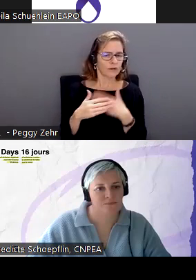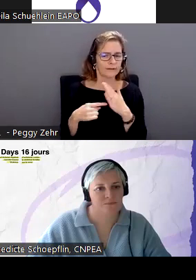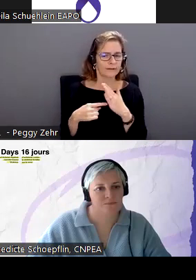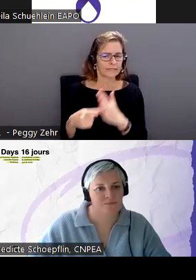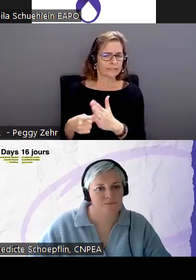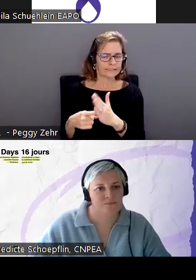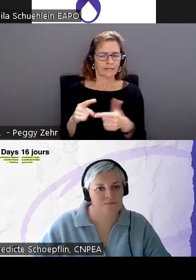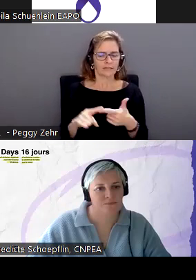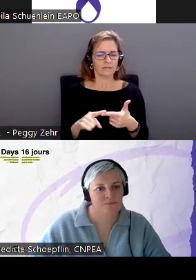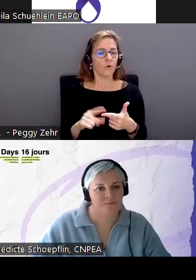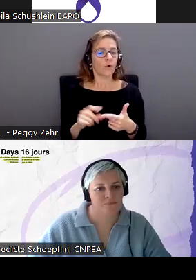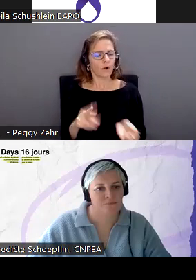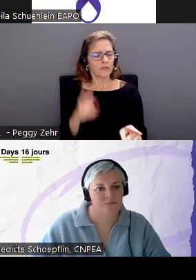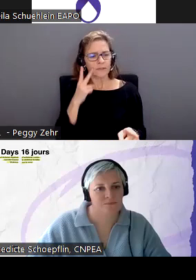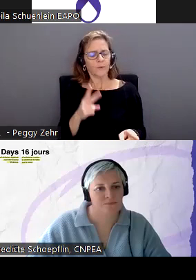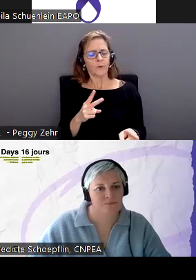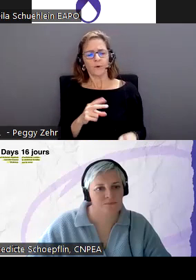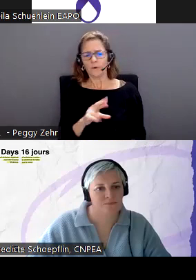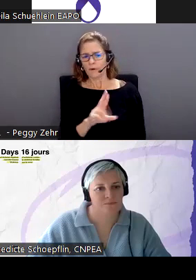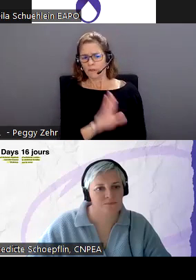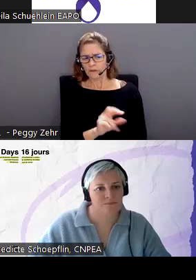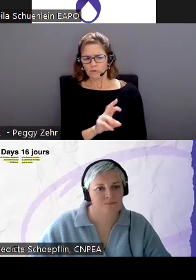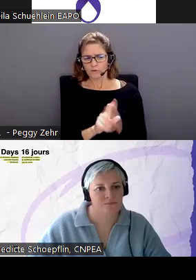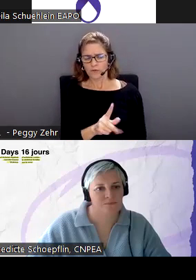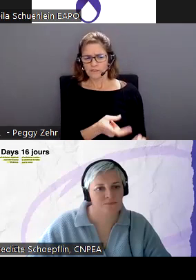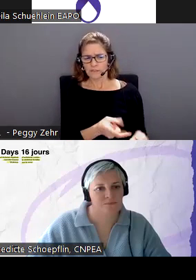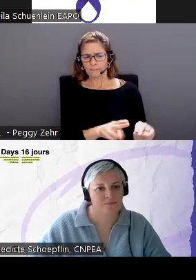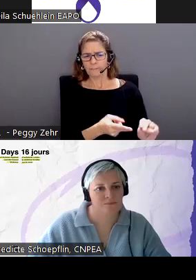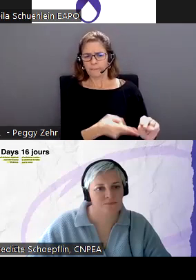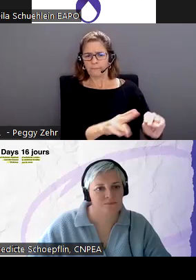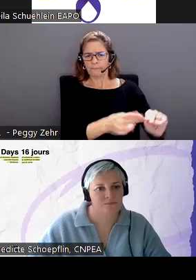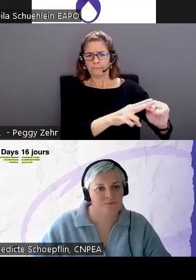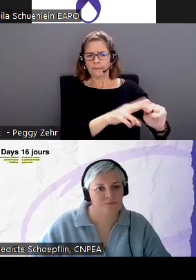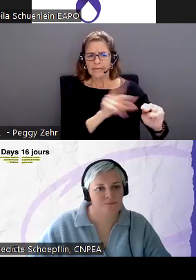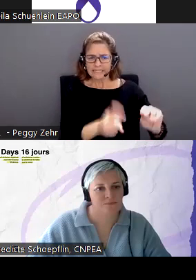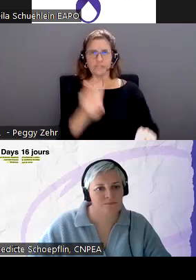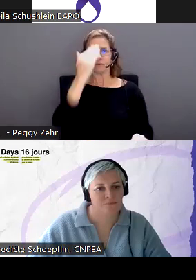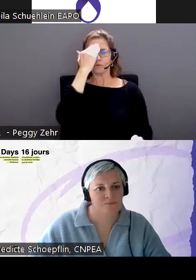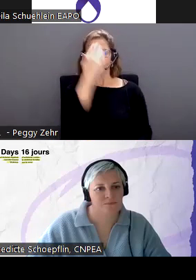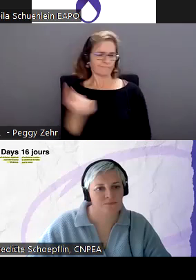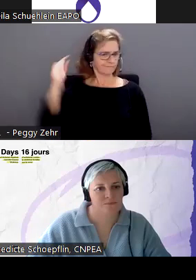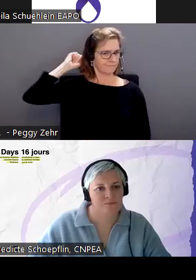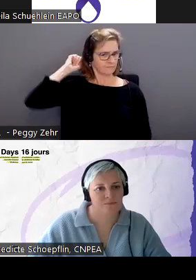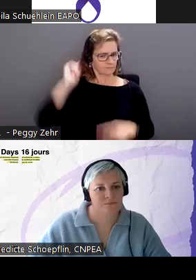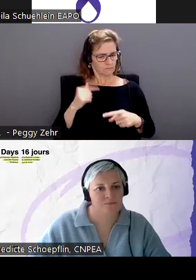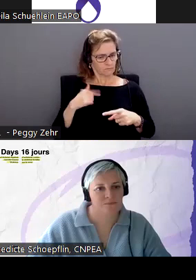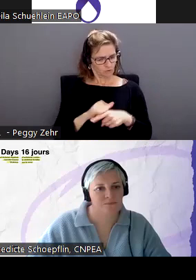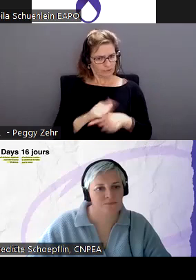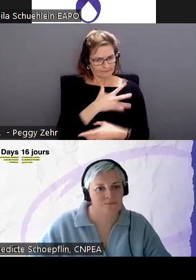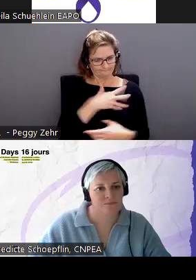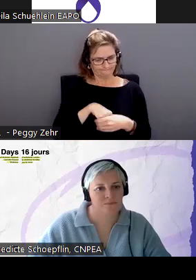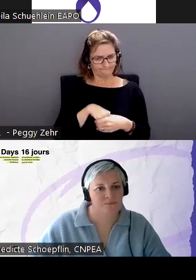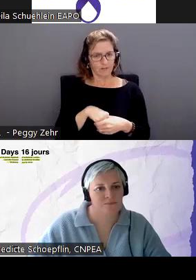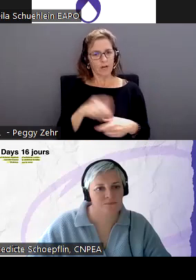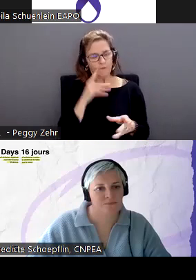specialized services in your community that can bring that gender-based violence expertise to a situation. And